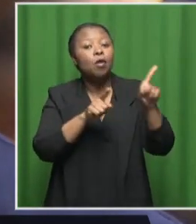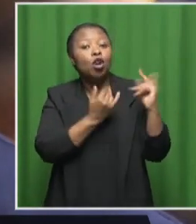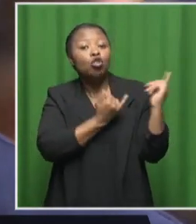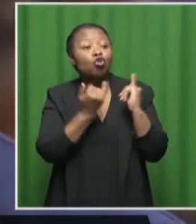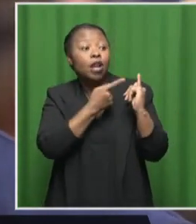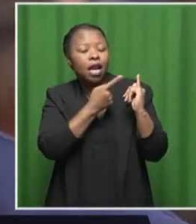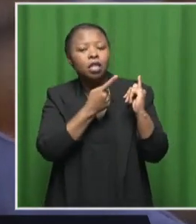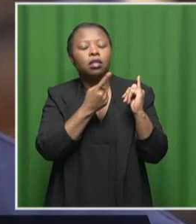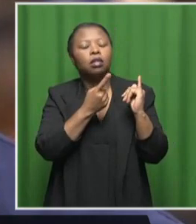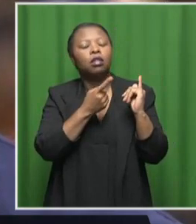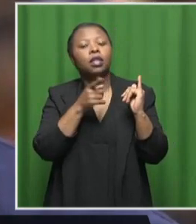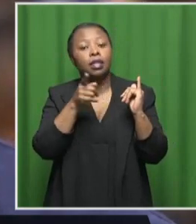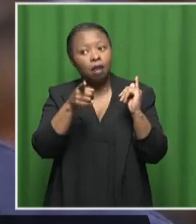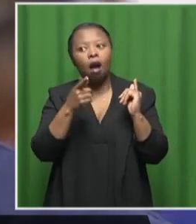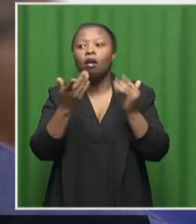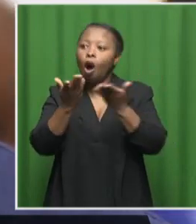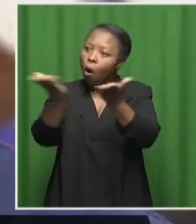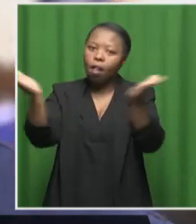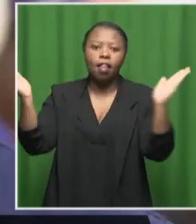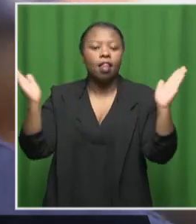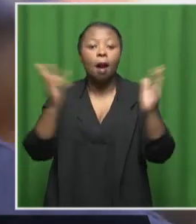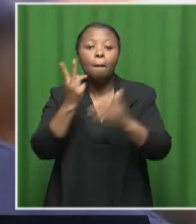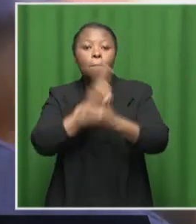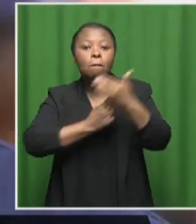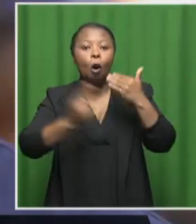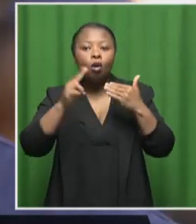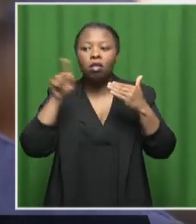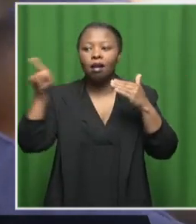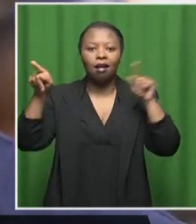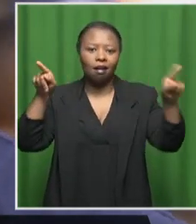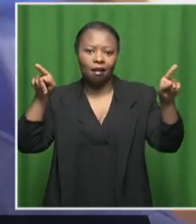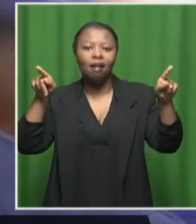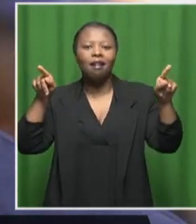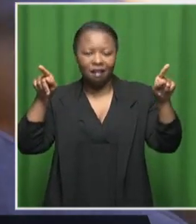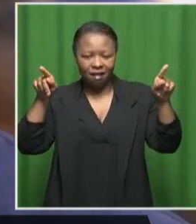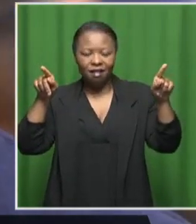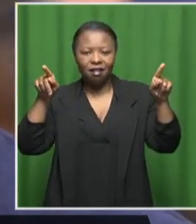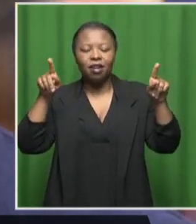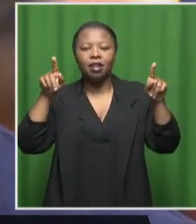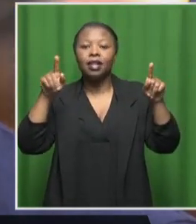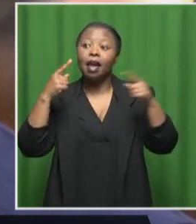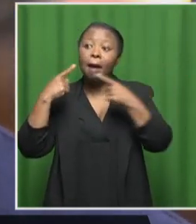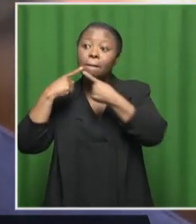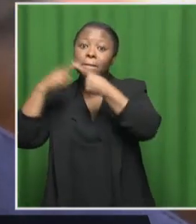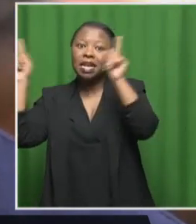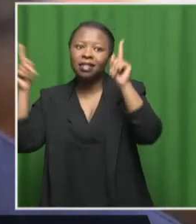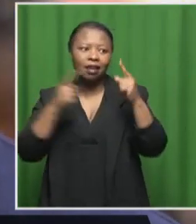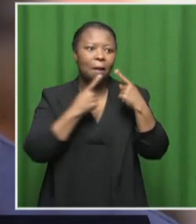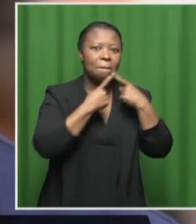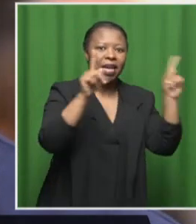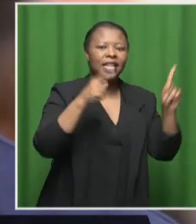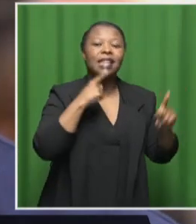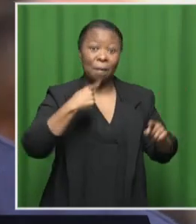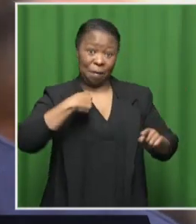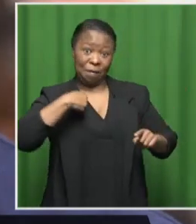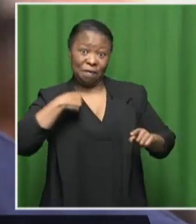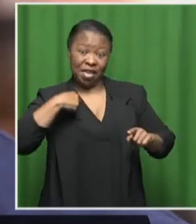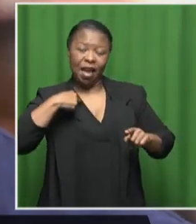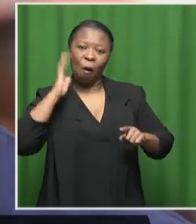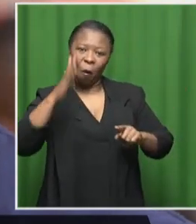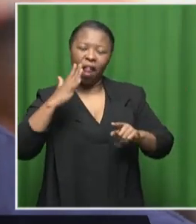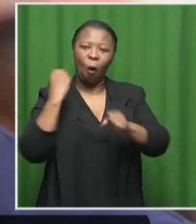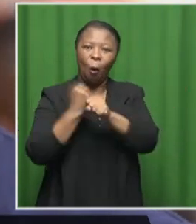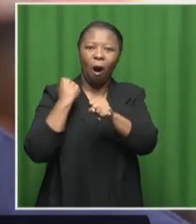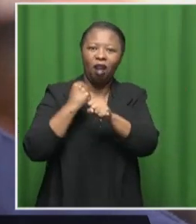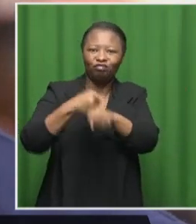up for grabs. Both candidates have pitched to delegates a message to say that they're the one who can unite the party